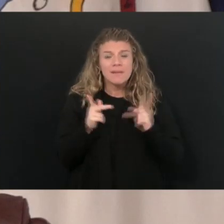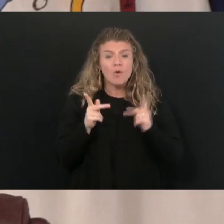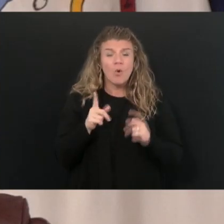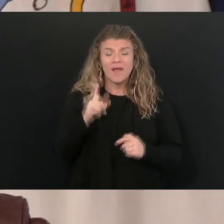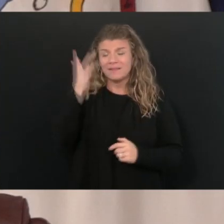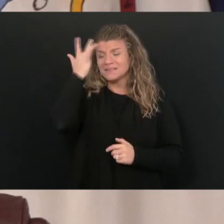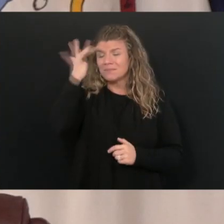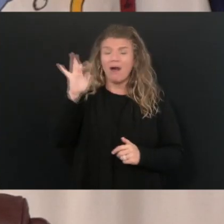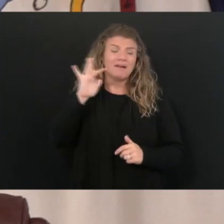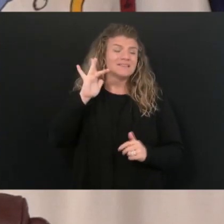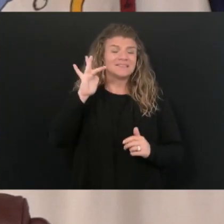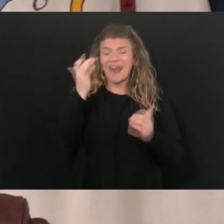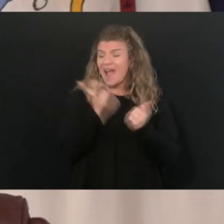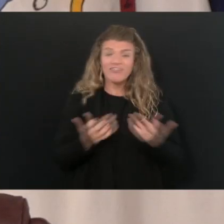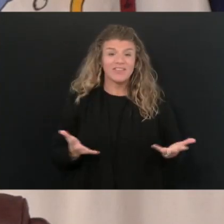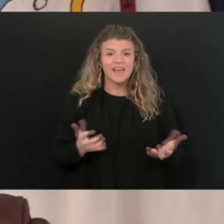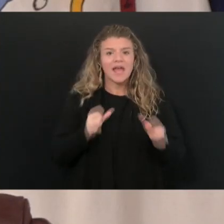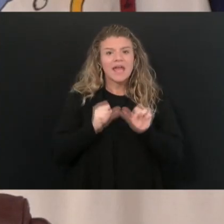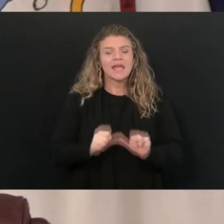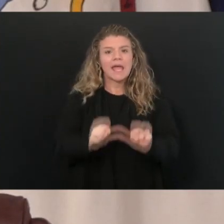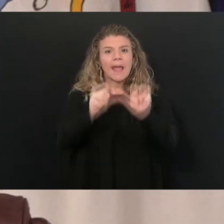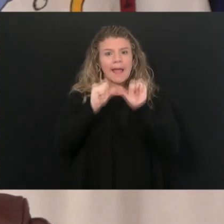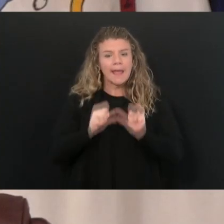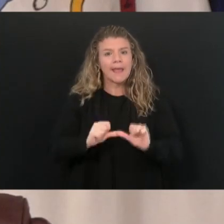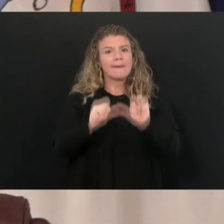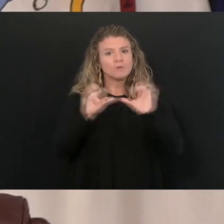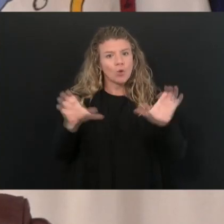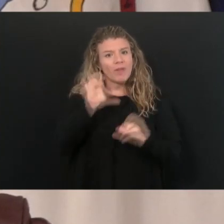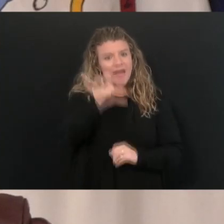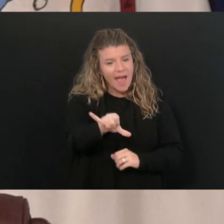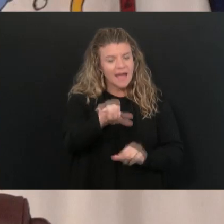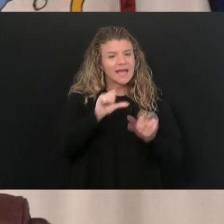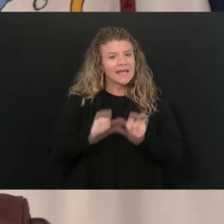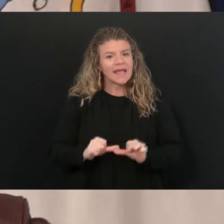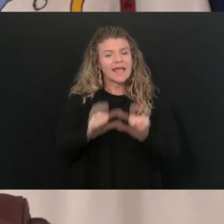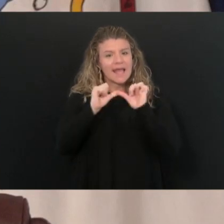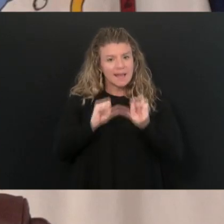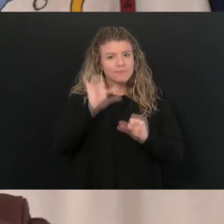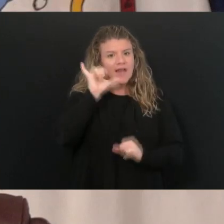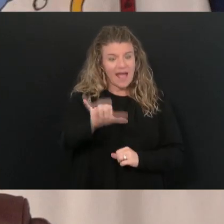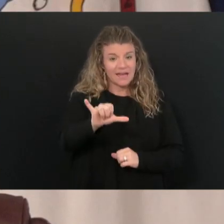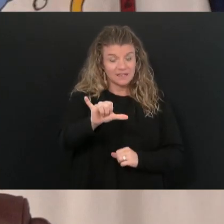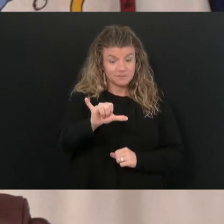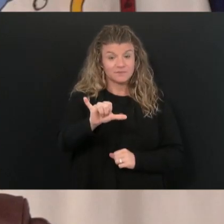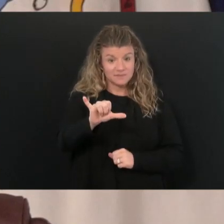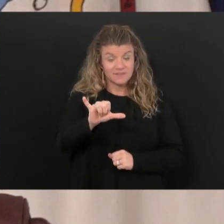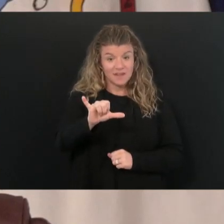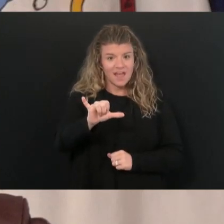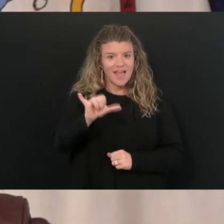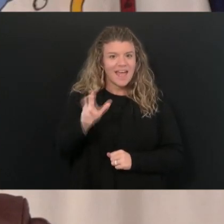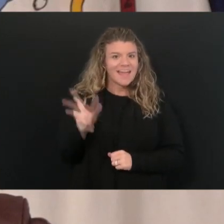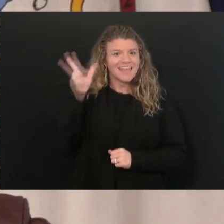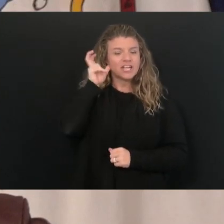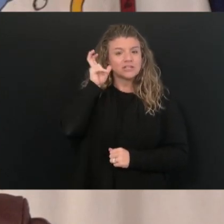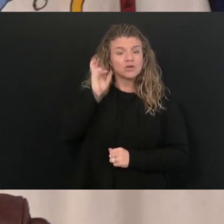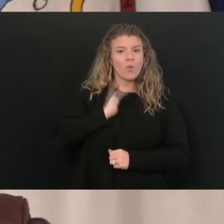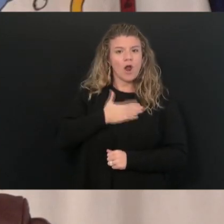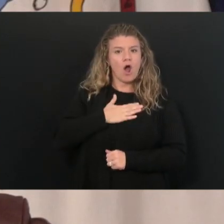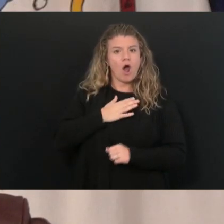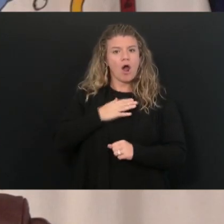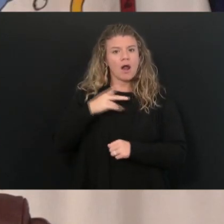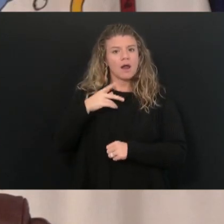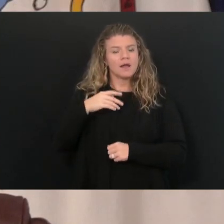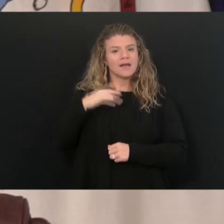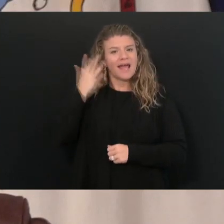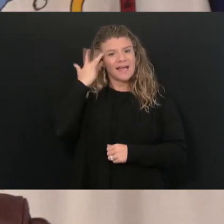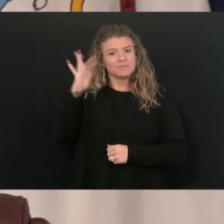brightest in every way. Just keep being that. Just keep being that, West Virginia. Take heed to what Dr. Marsh said about